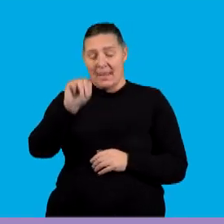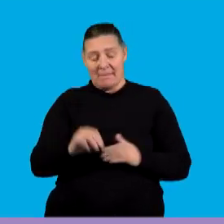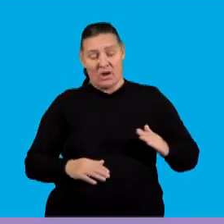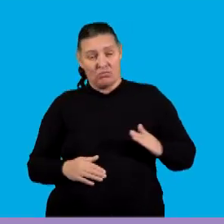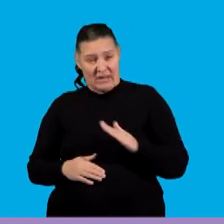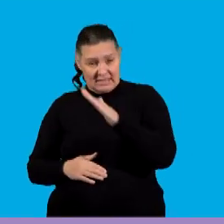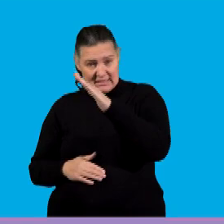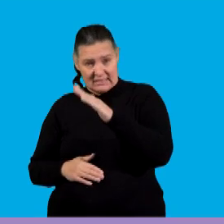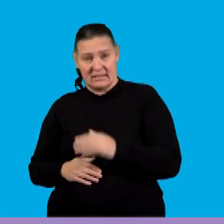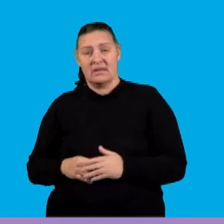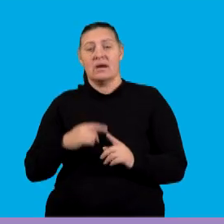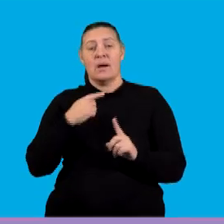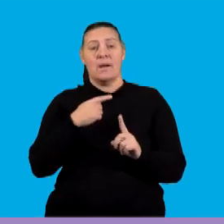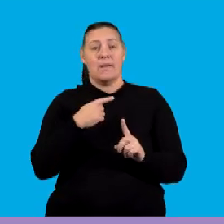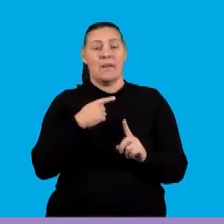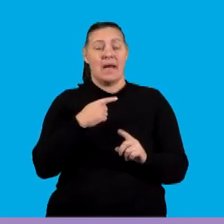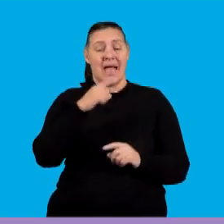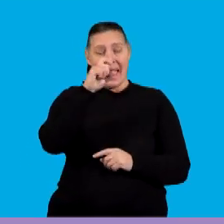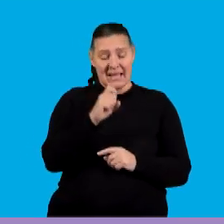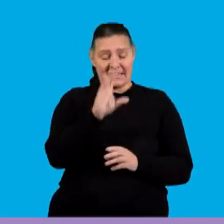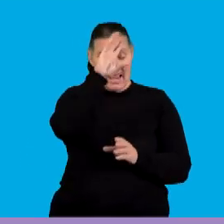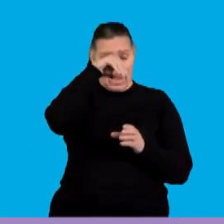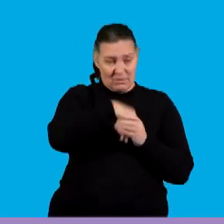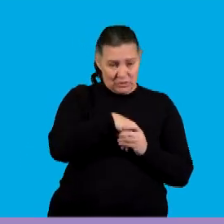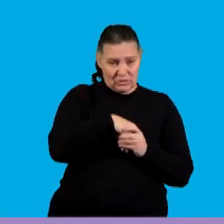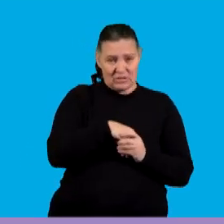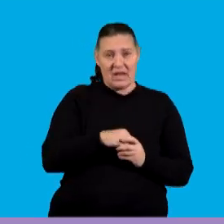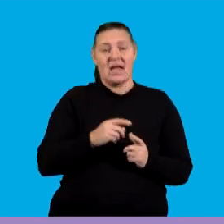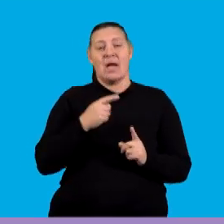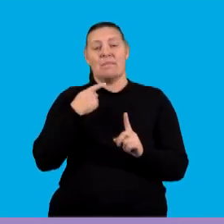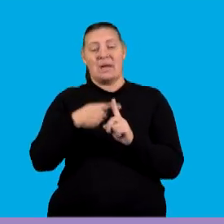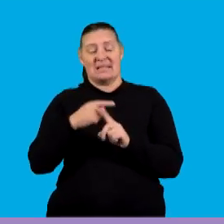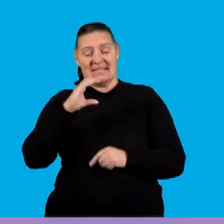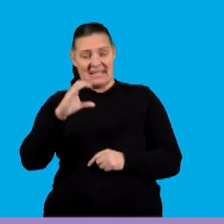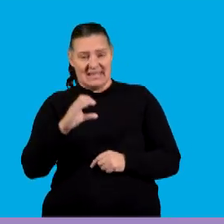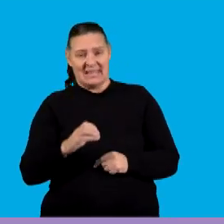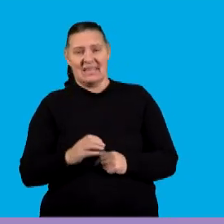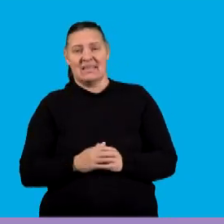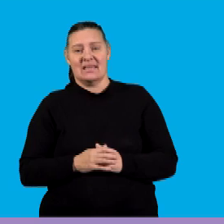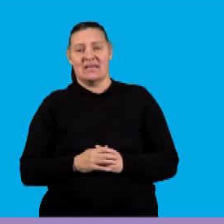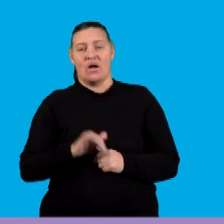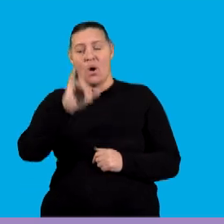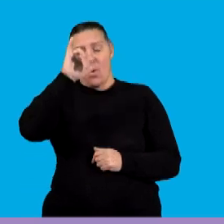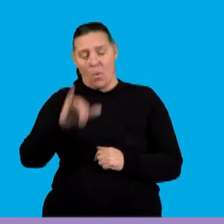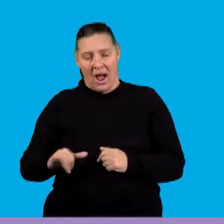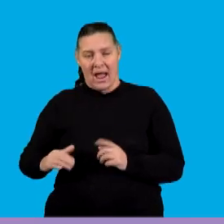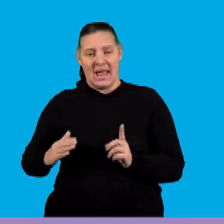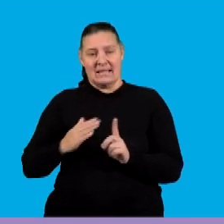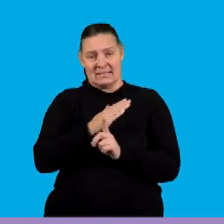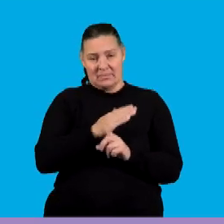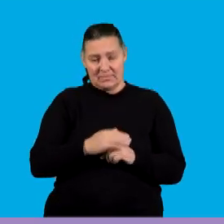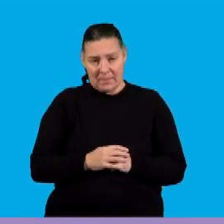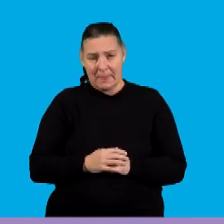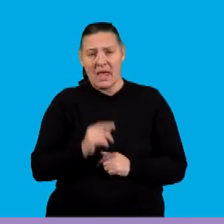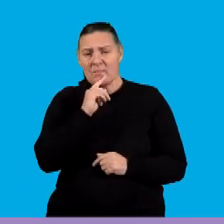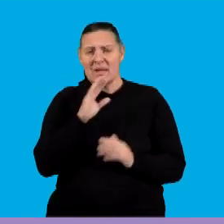as our m, our x as the input, and we have the c as our y-intercept. Now how do we